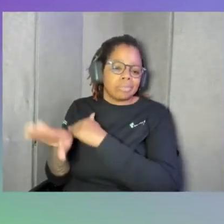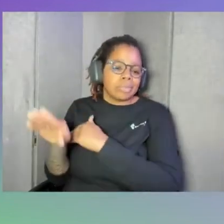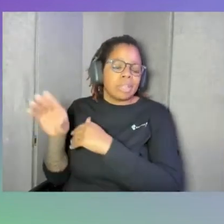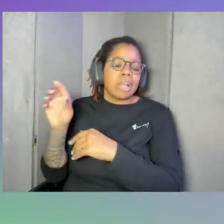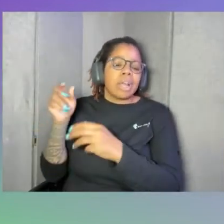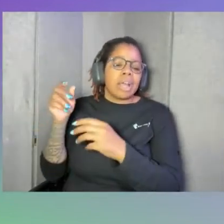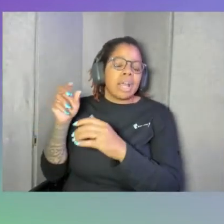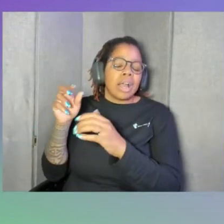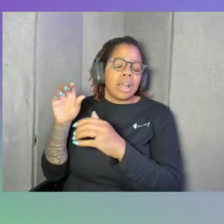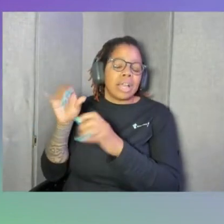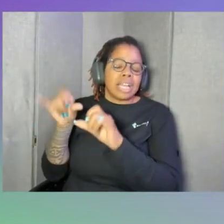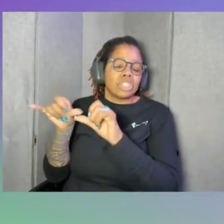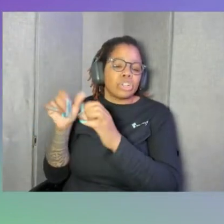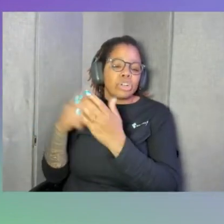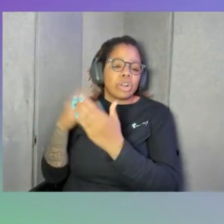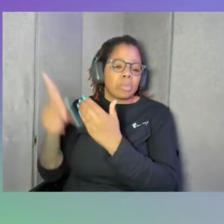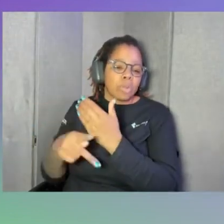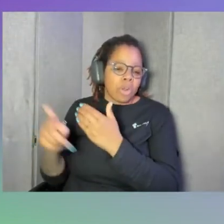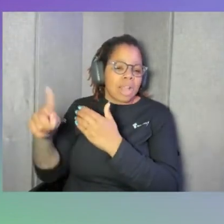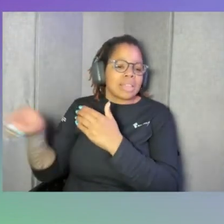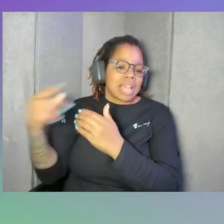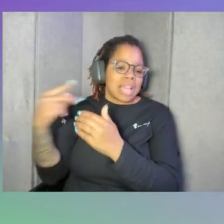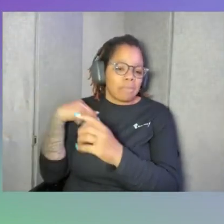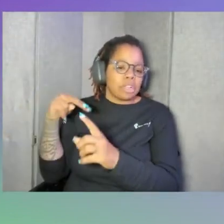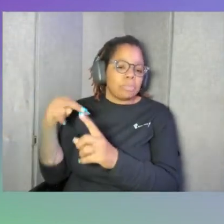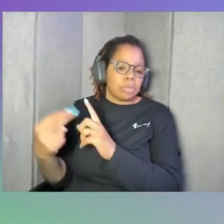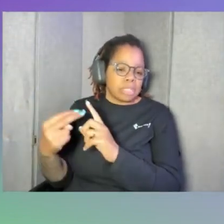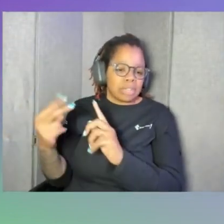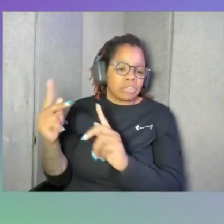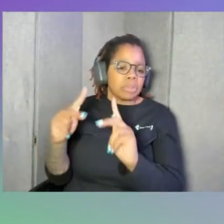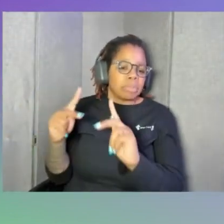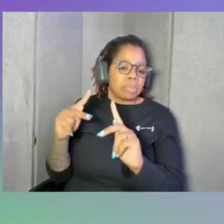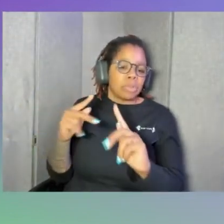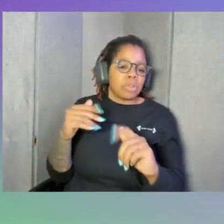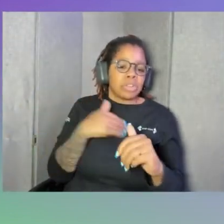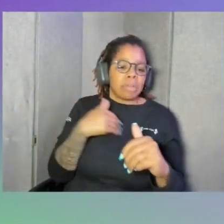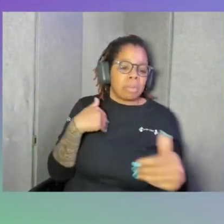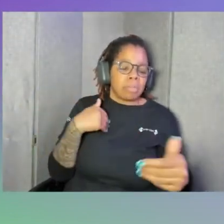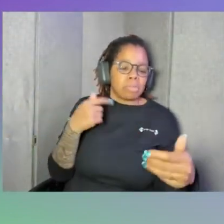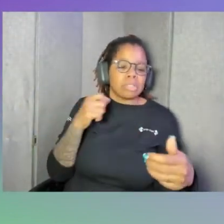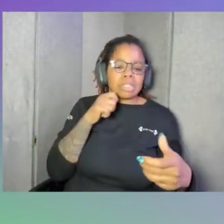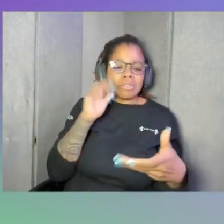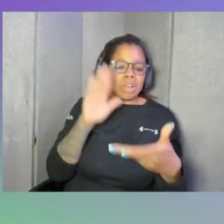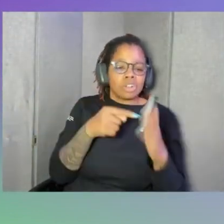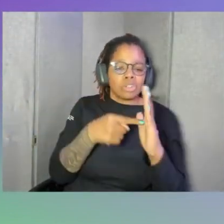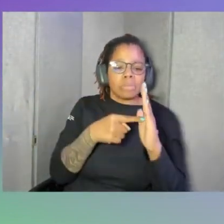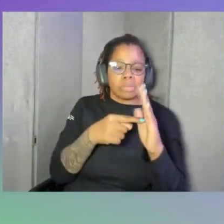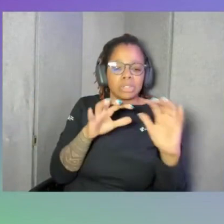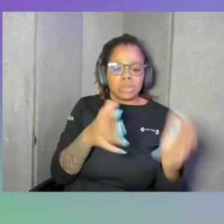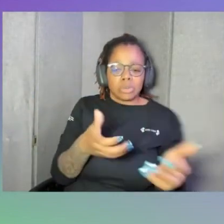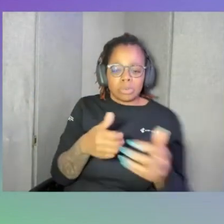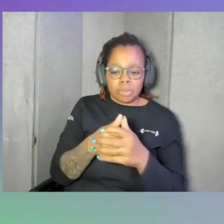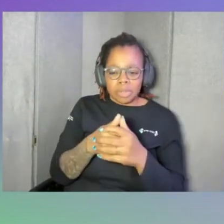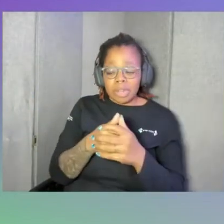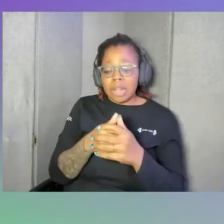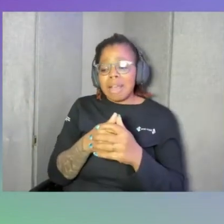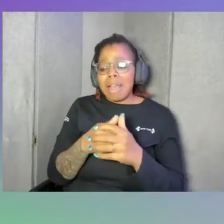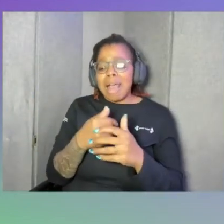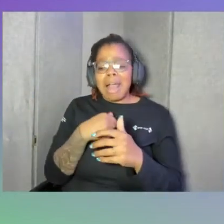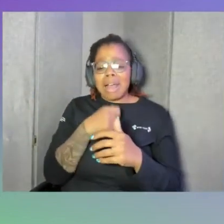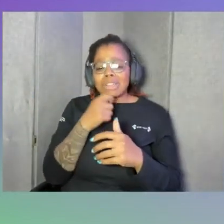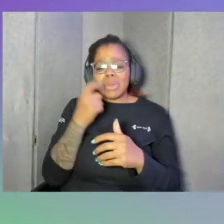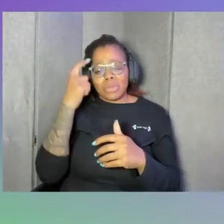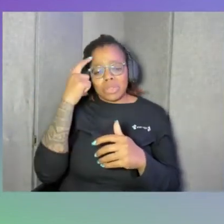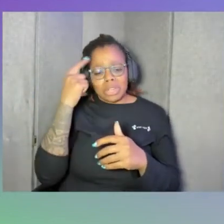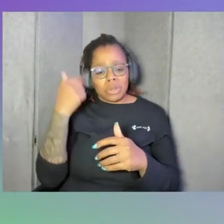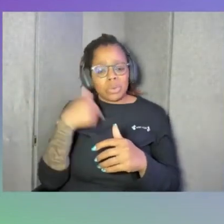AIs who have the perspective of people that are members of underrepresented communities. I do not think we